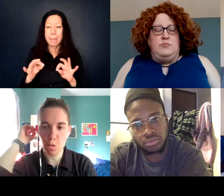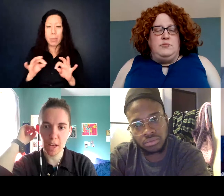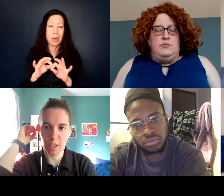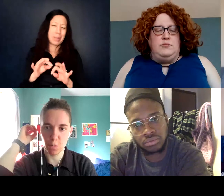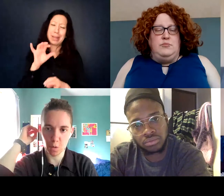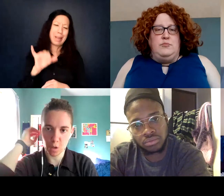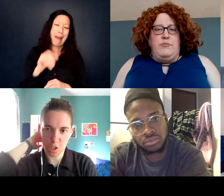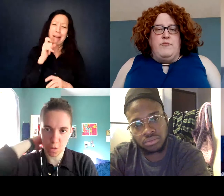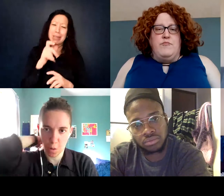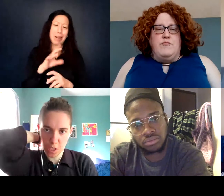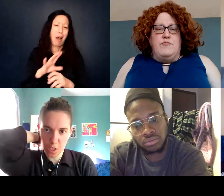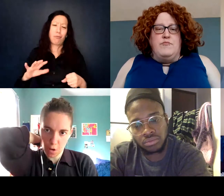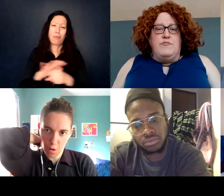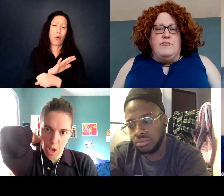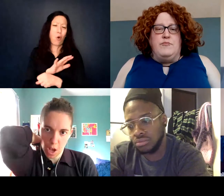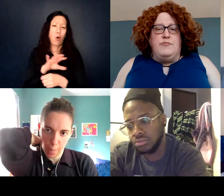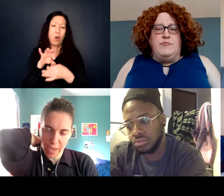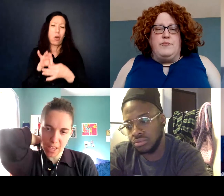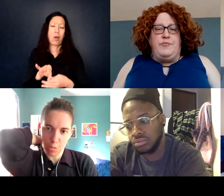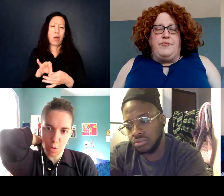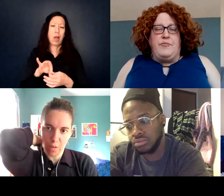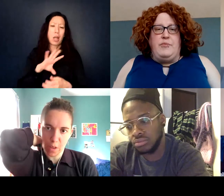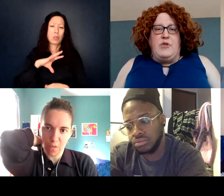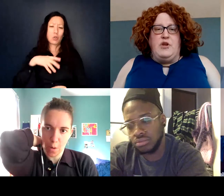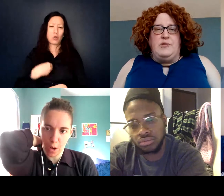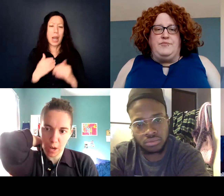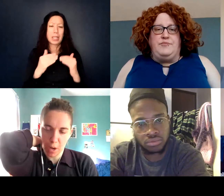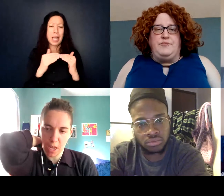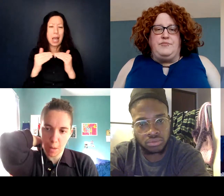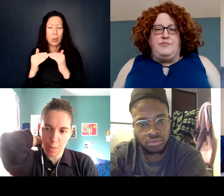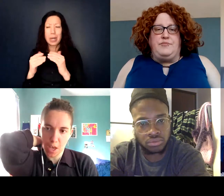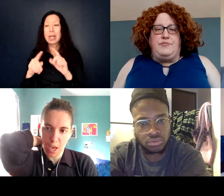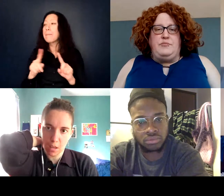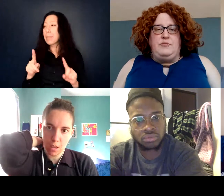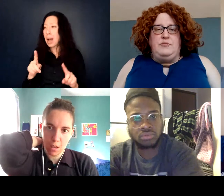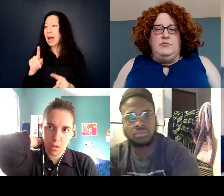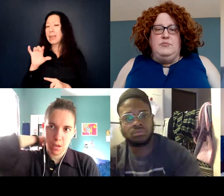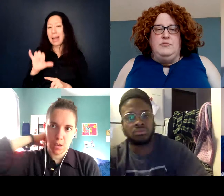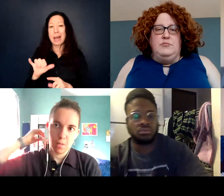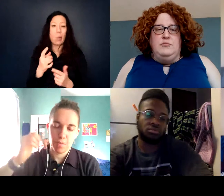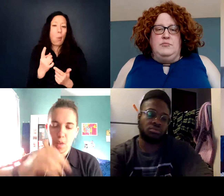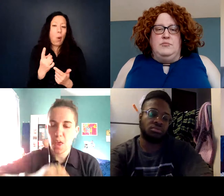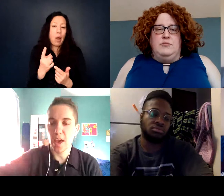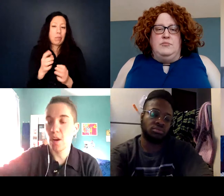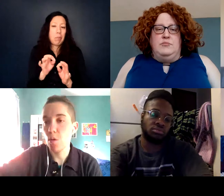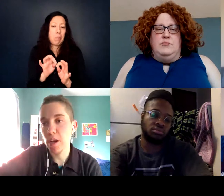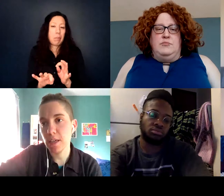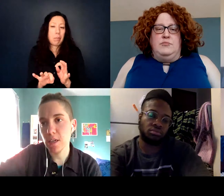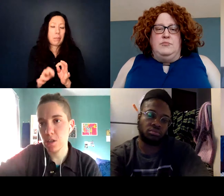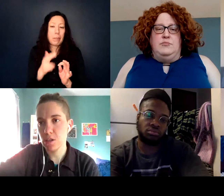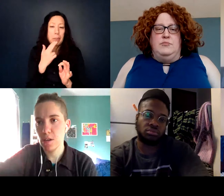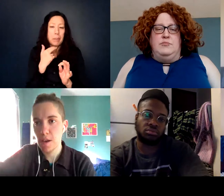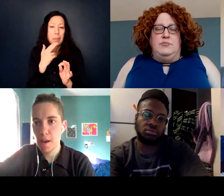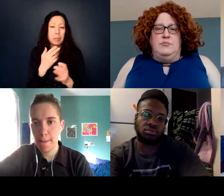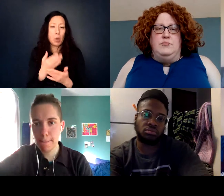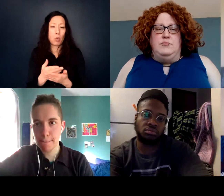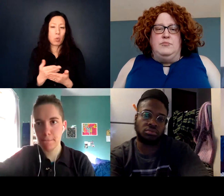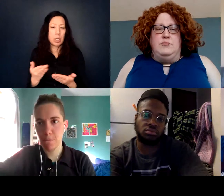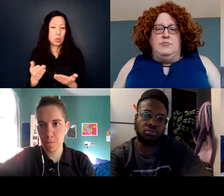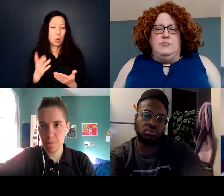is useful as a resource to pull together in some sort of like very quick written up thing, that already